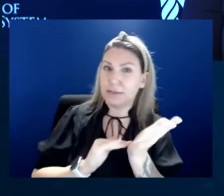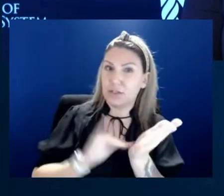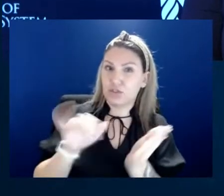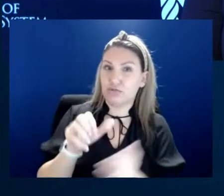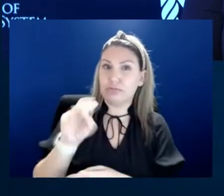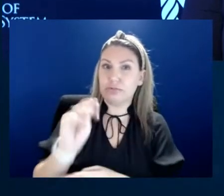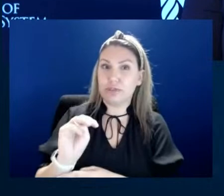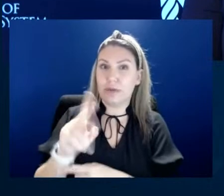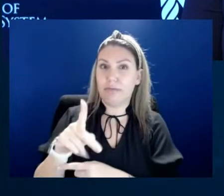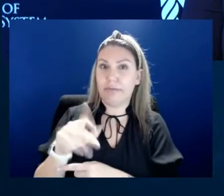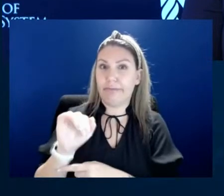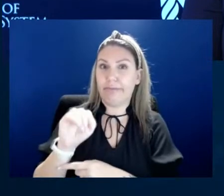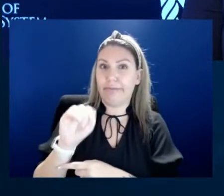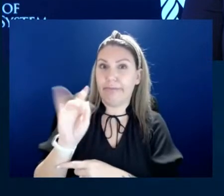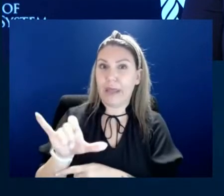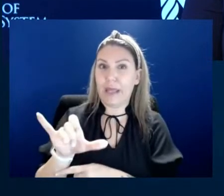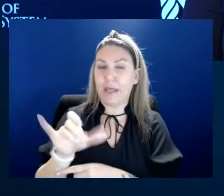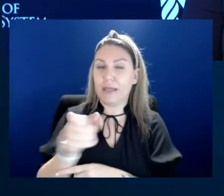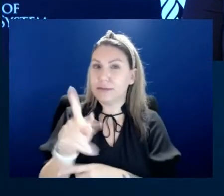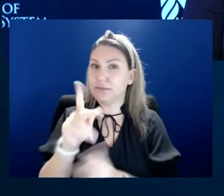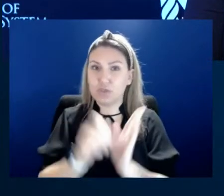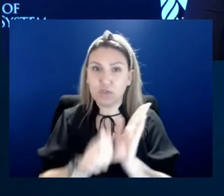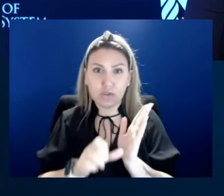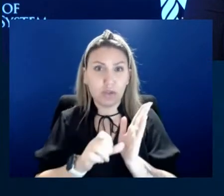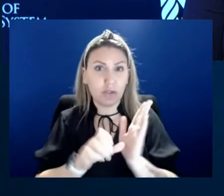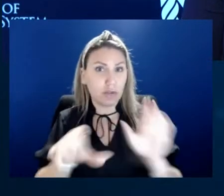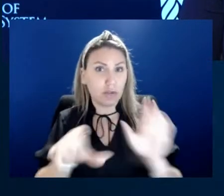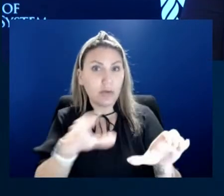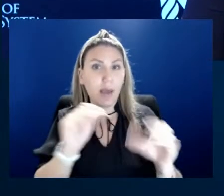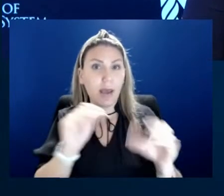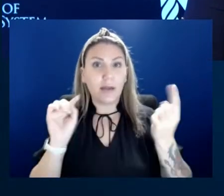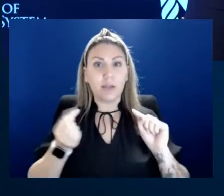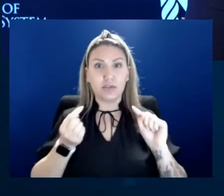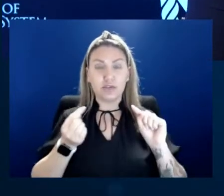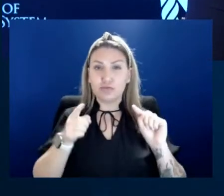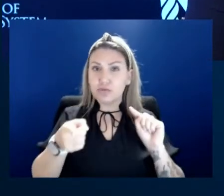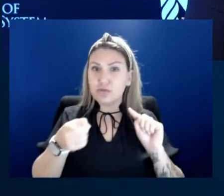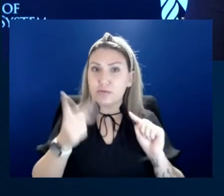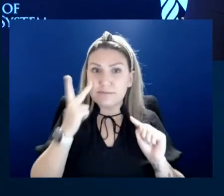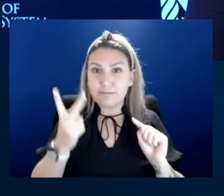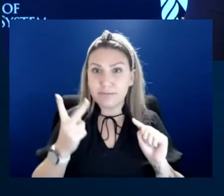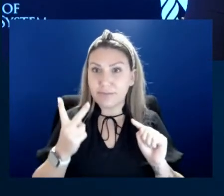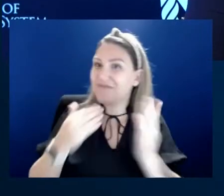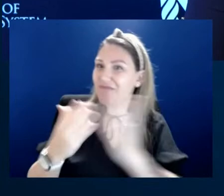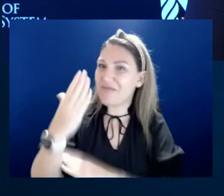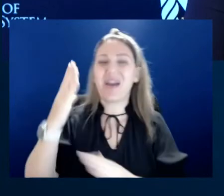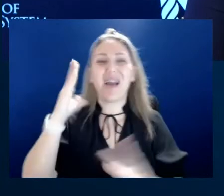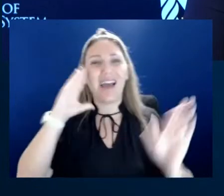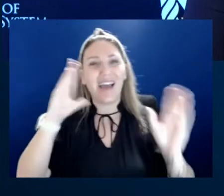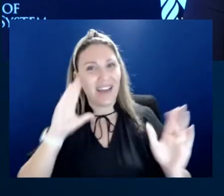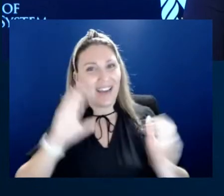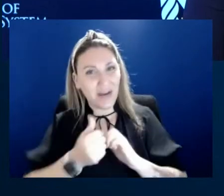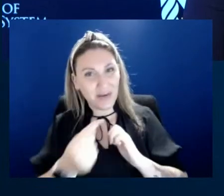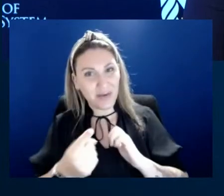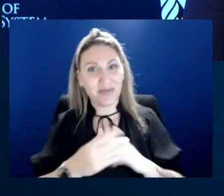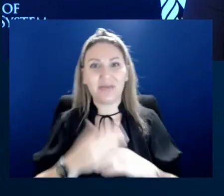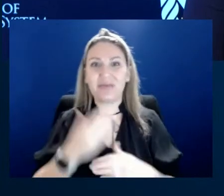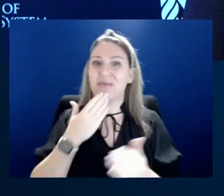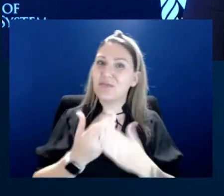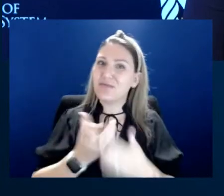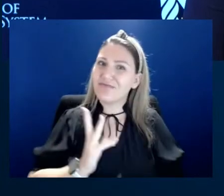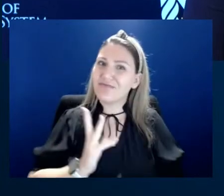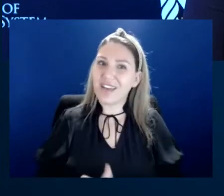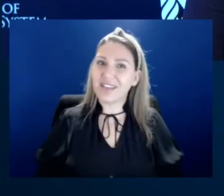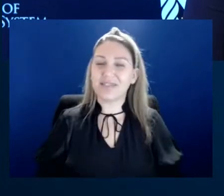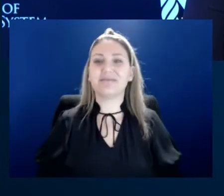is performing and the injuries that he is working on. Good morning, Dr. Petty. Hi, how are you today? I am fine.